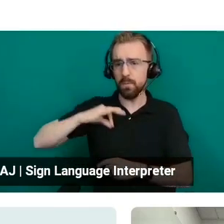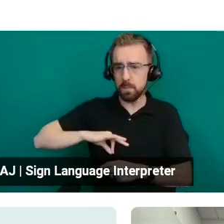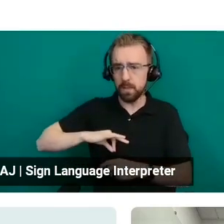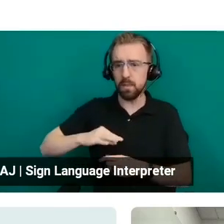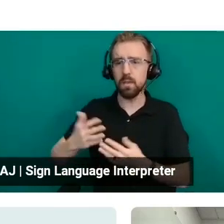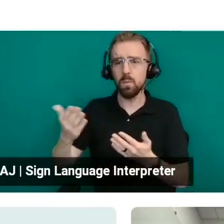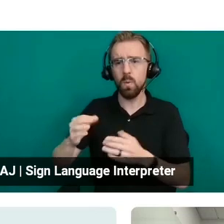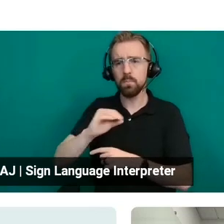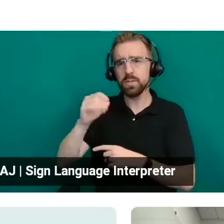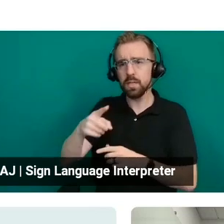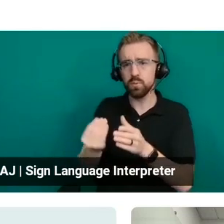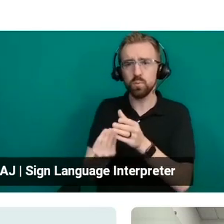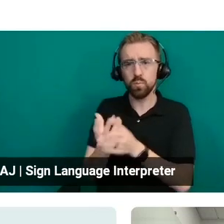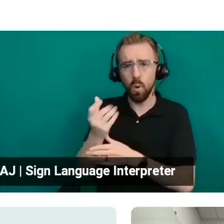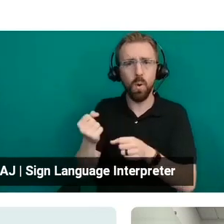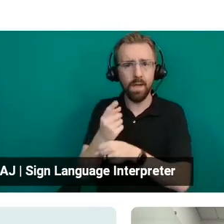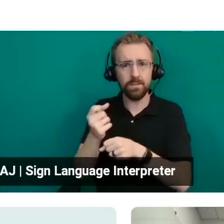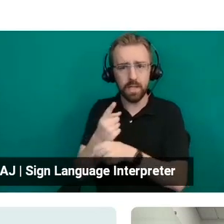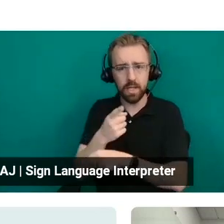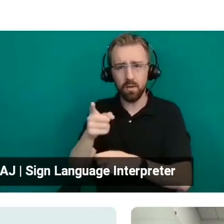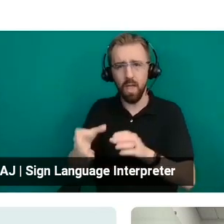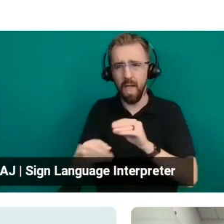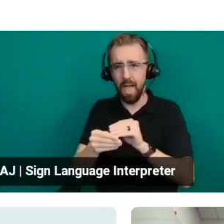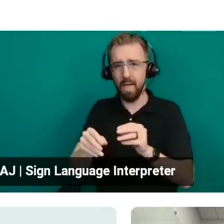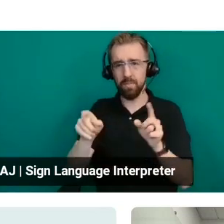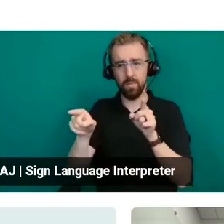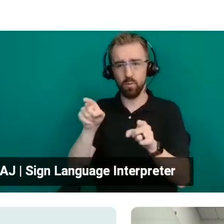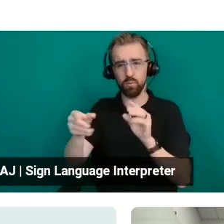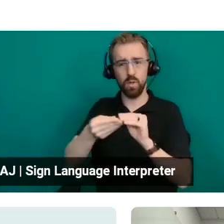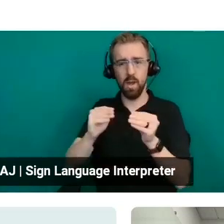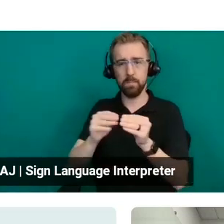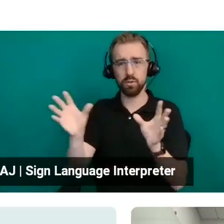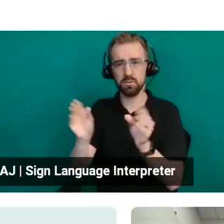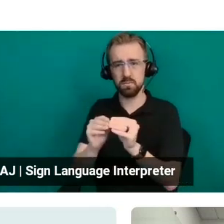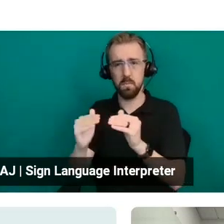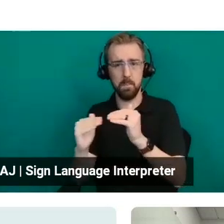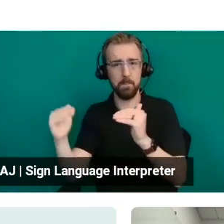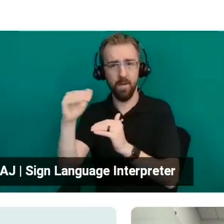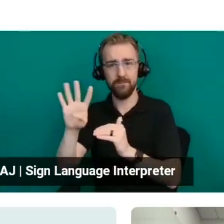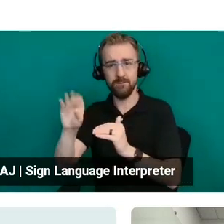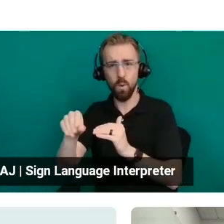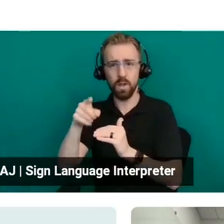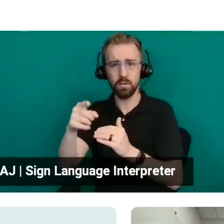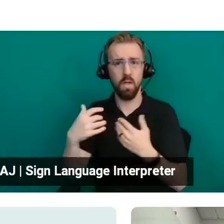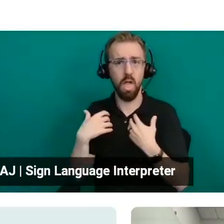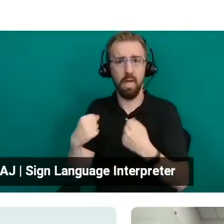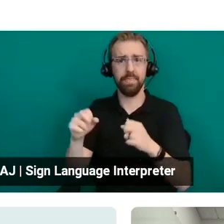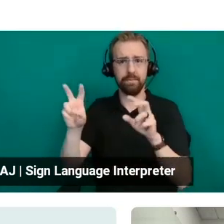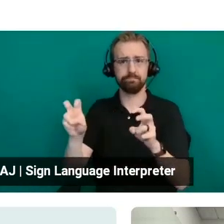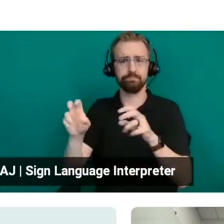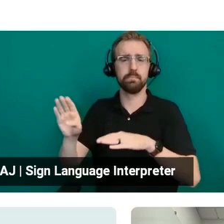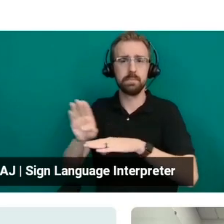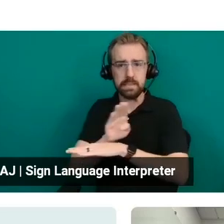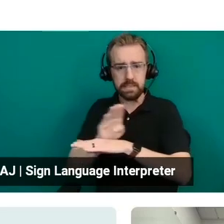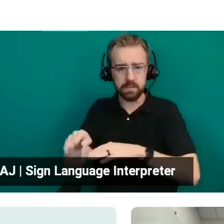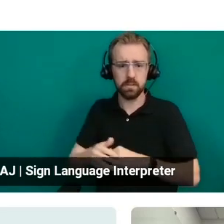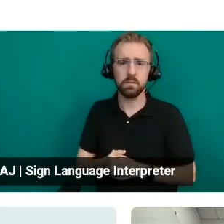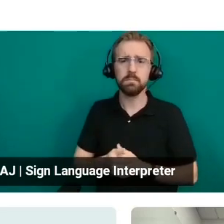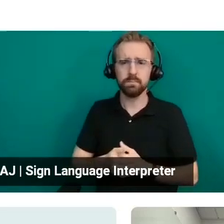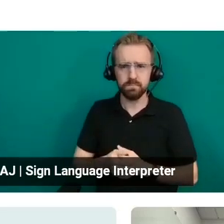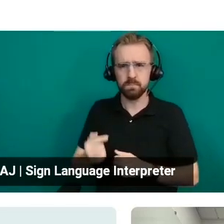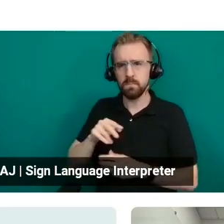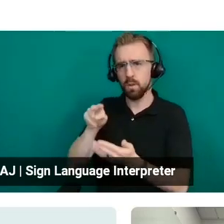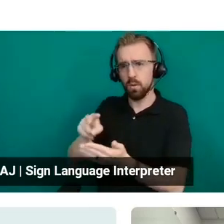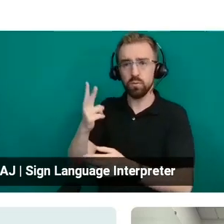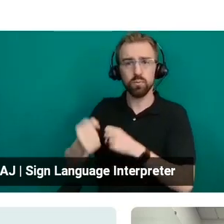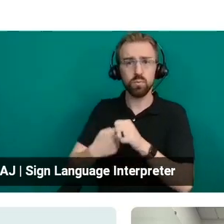what percentage are you growing year over year. And then if you add those two numbers together, if it's above 40, you're actually quite a healthy business. And so if we looked at it 2